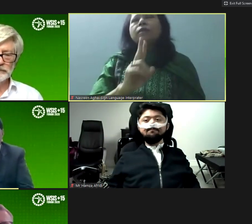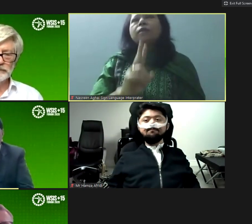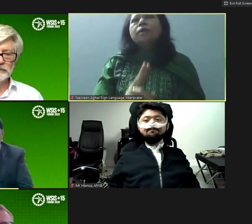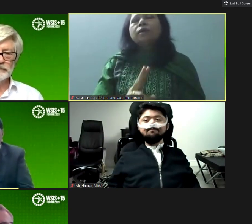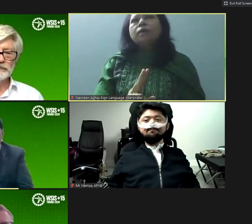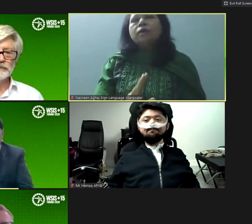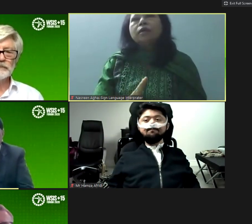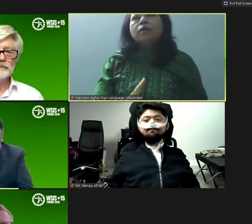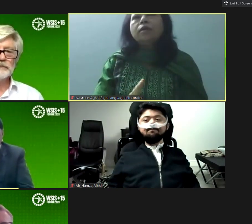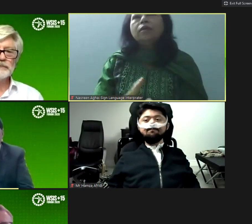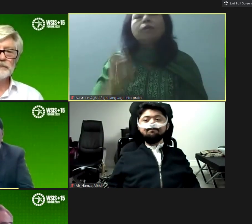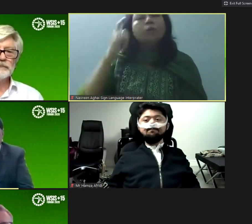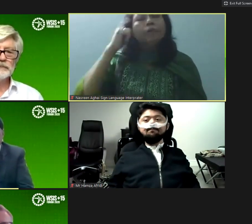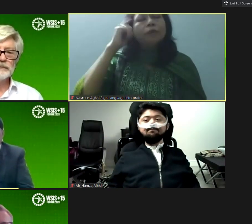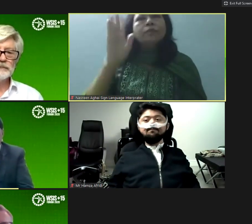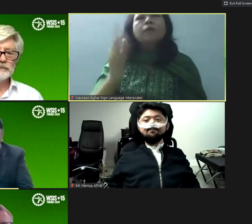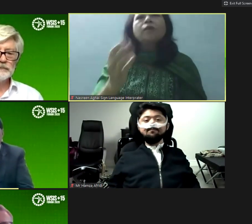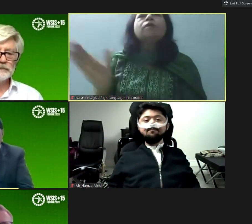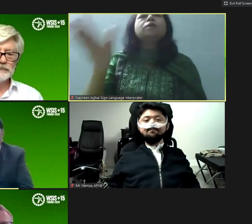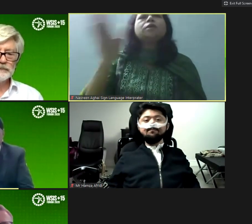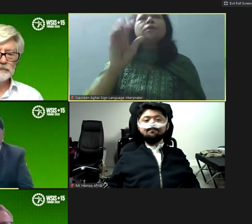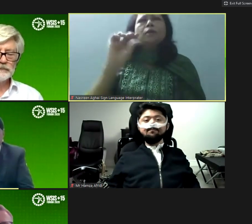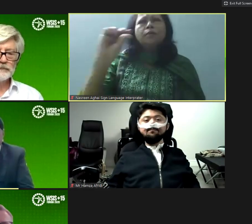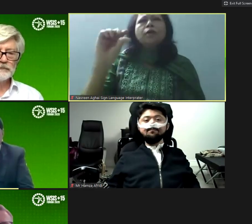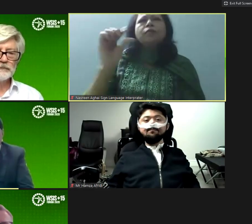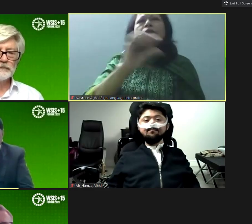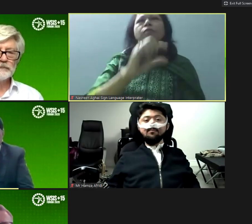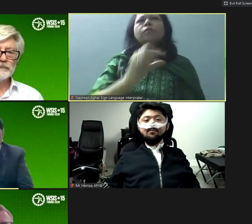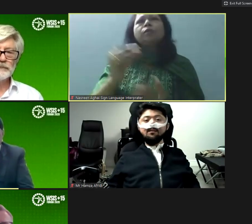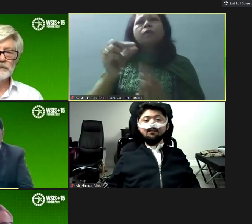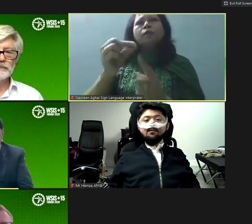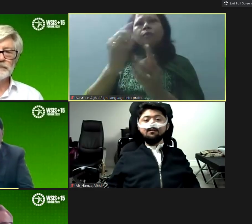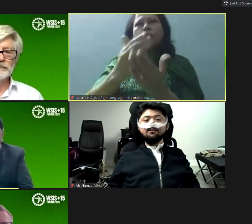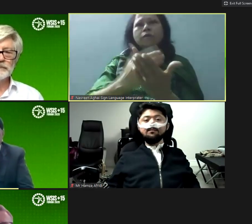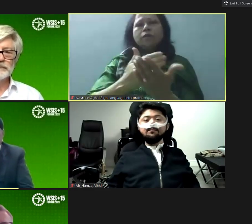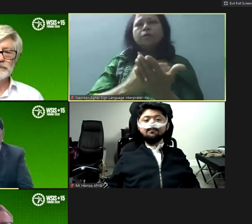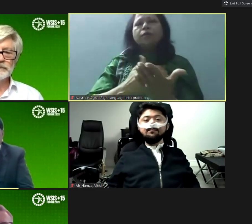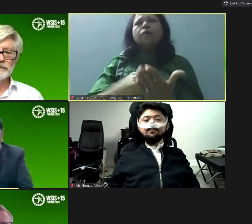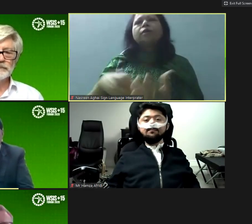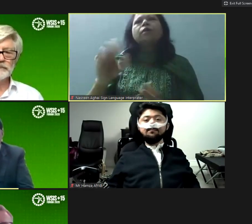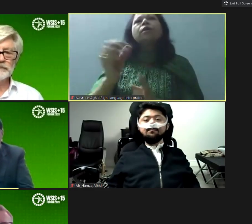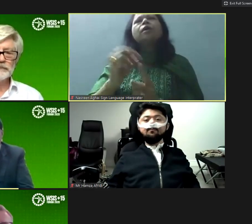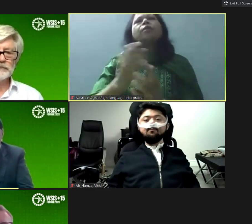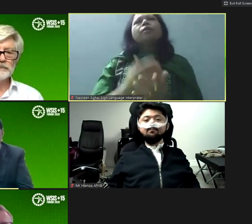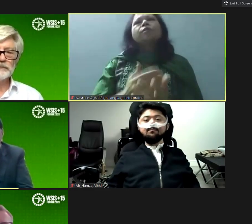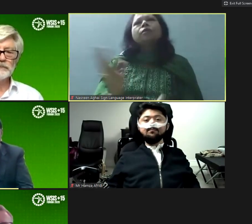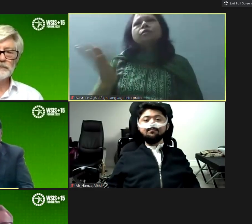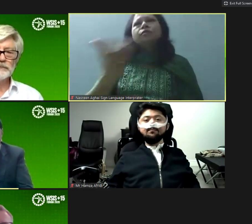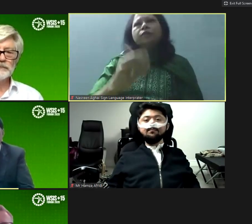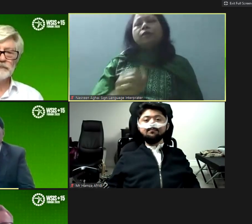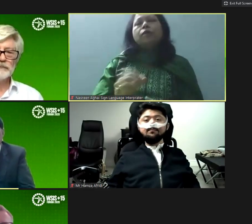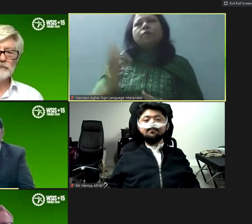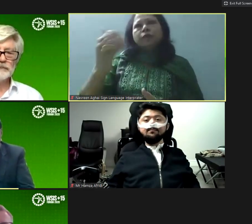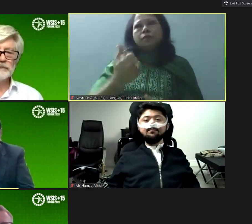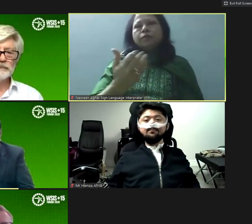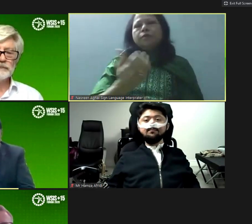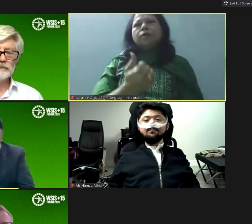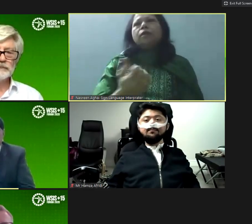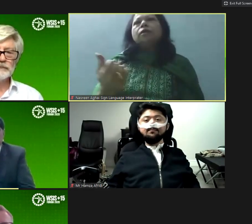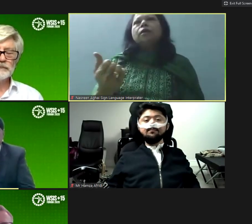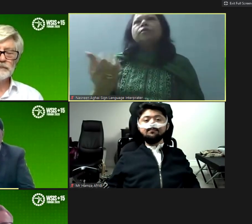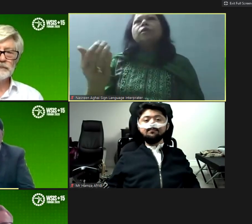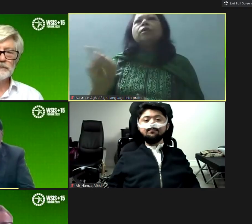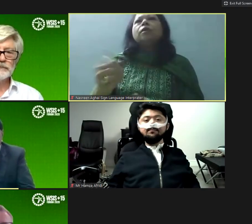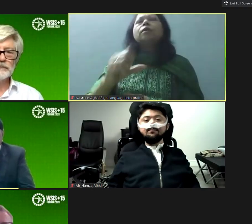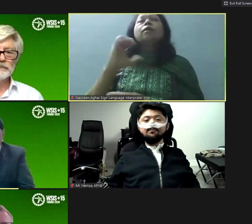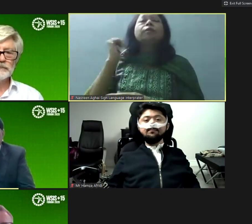equipped, to get to know more about some of the policies, the programs, the best practices that have been, employed